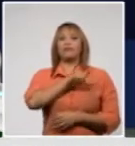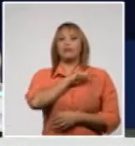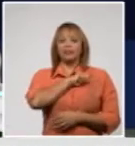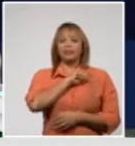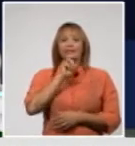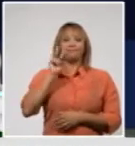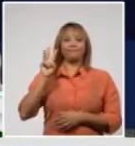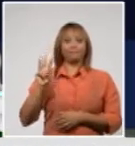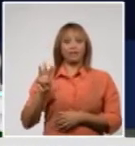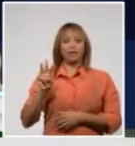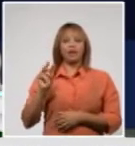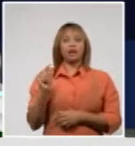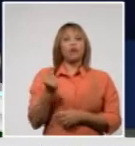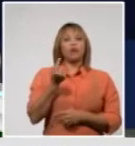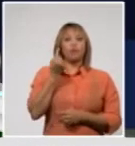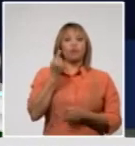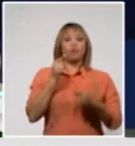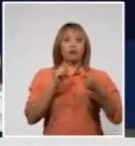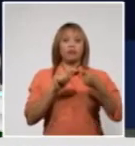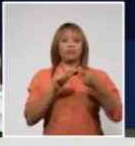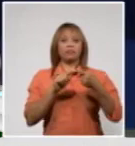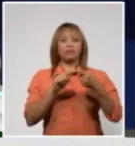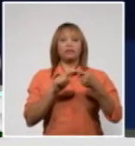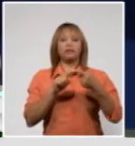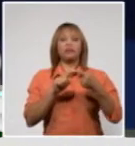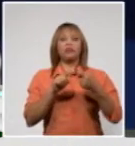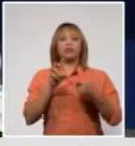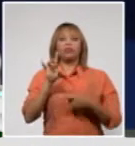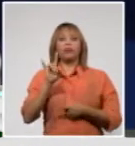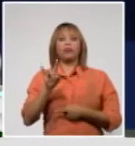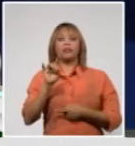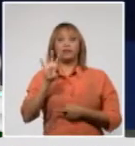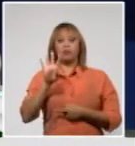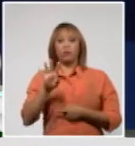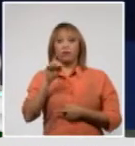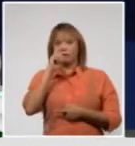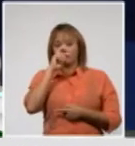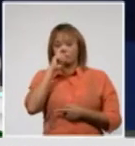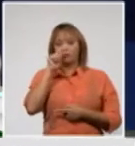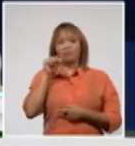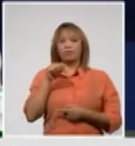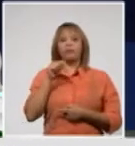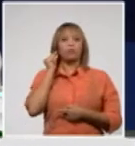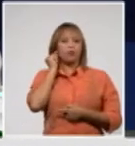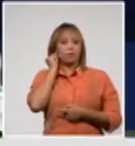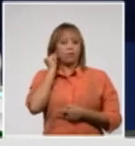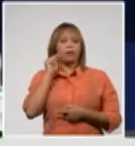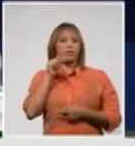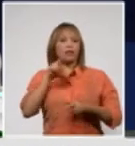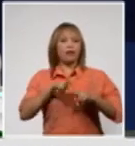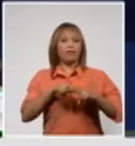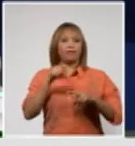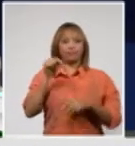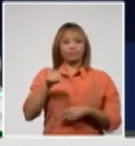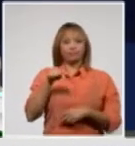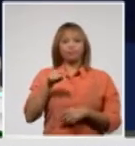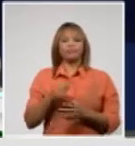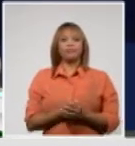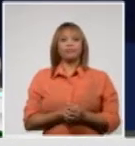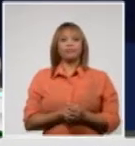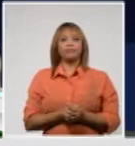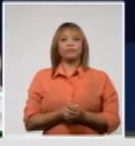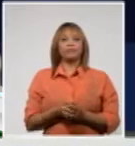their family and friends. The first was a 94-year-old woman from